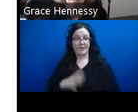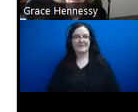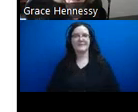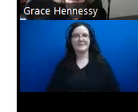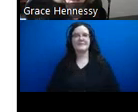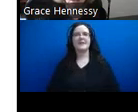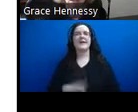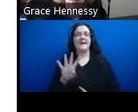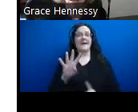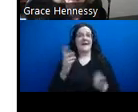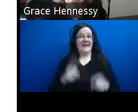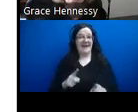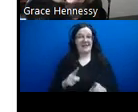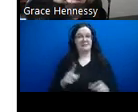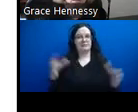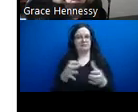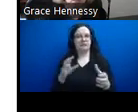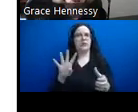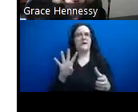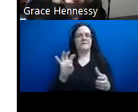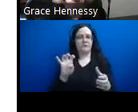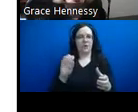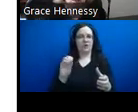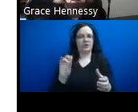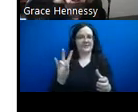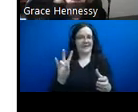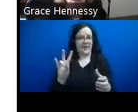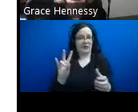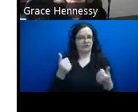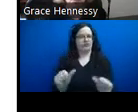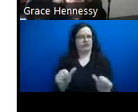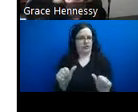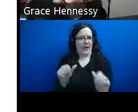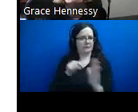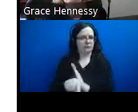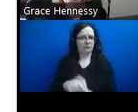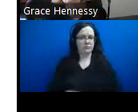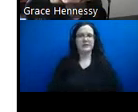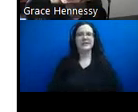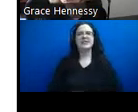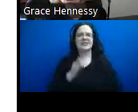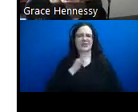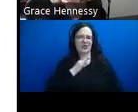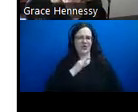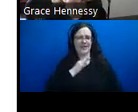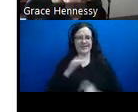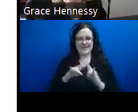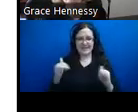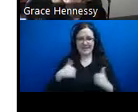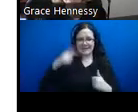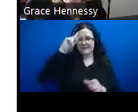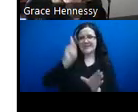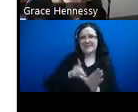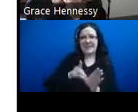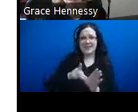407 had made a suicide attempt. And what they wanted to see was how co-occurring psychiatric and substance use disorders influenced the risk of suicide attempt